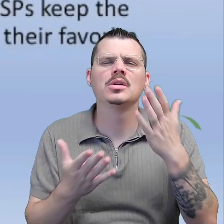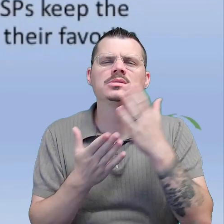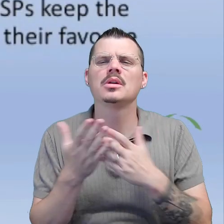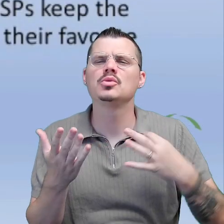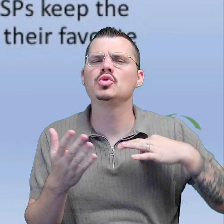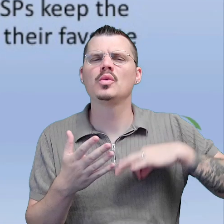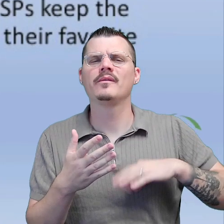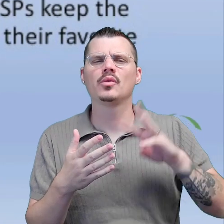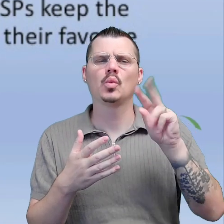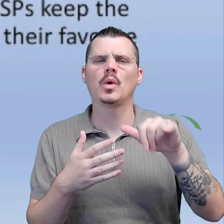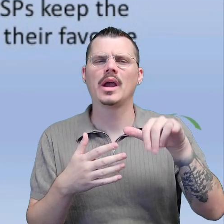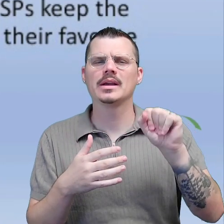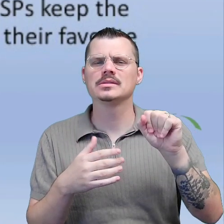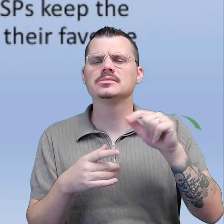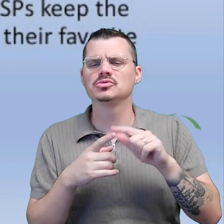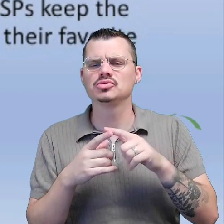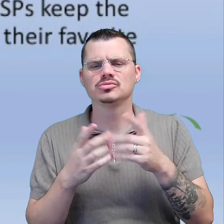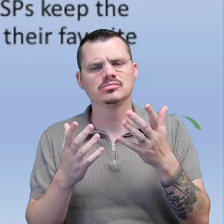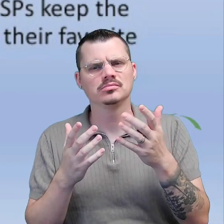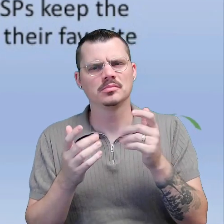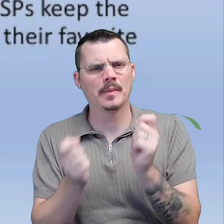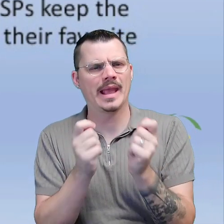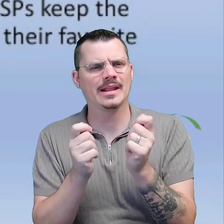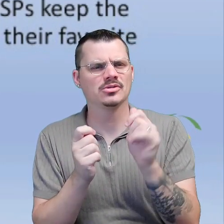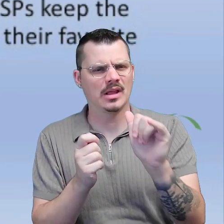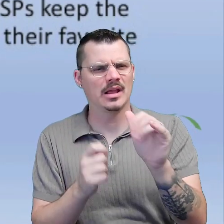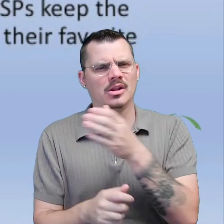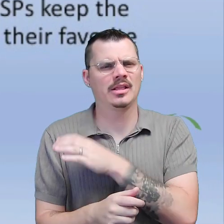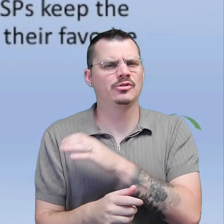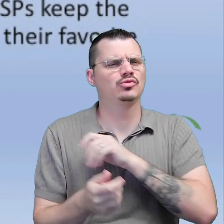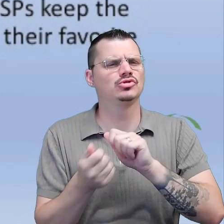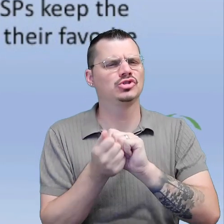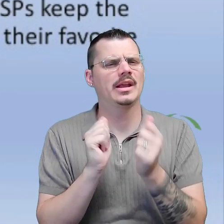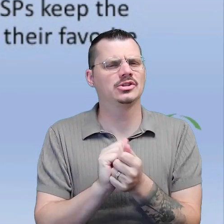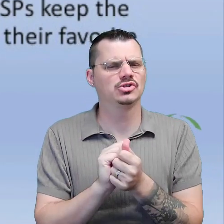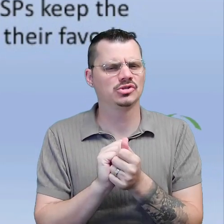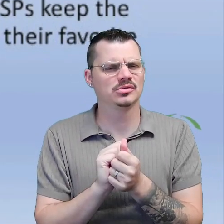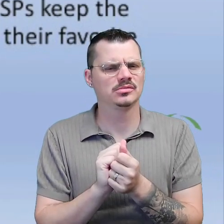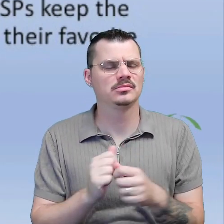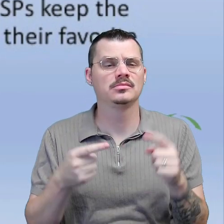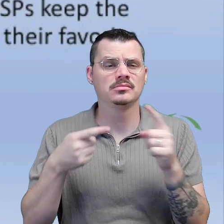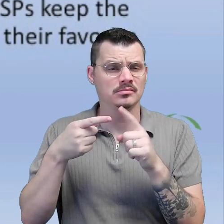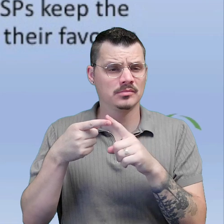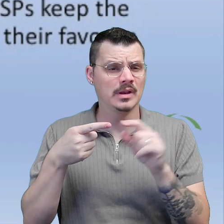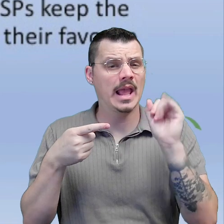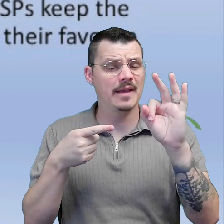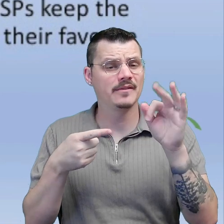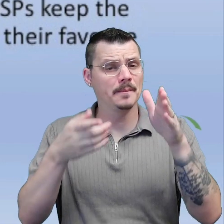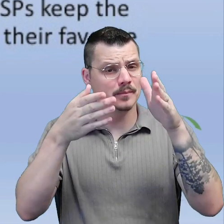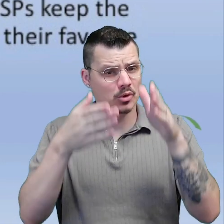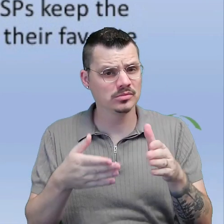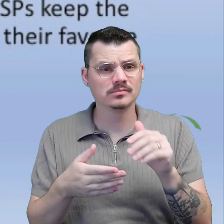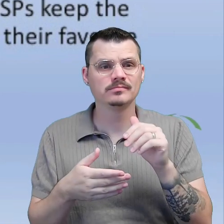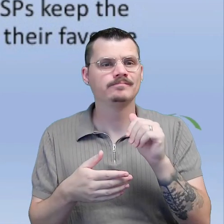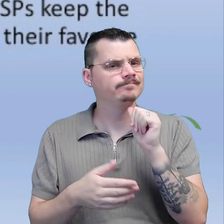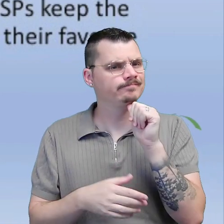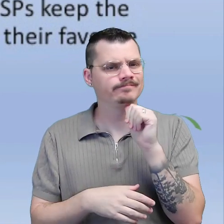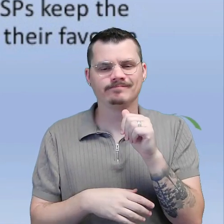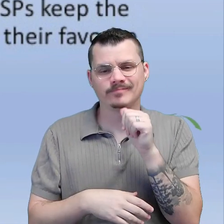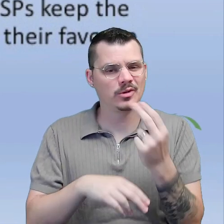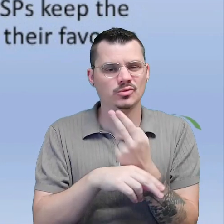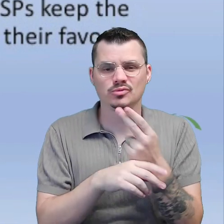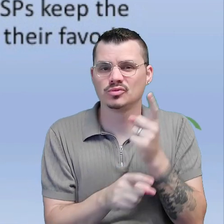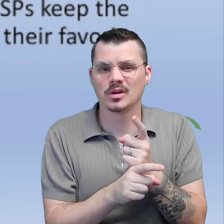What are some useful ways to manage a clinical change? If the person misuses their